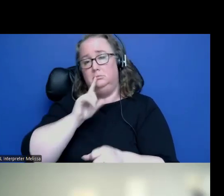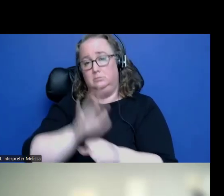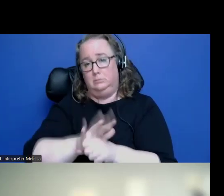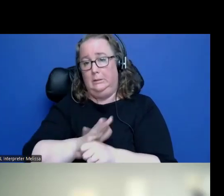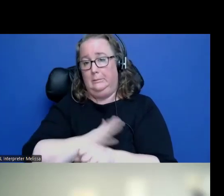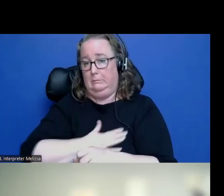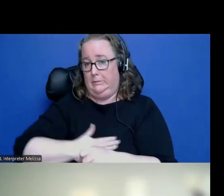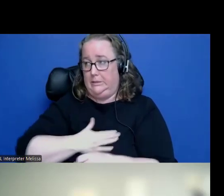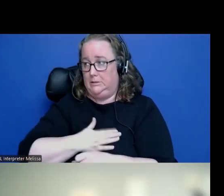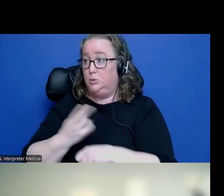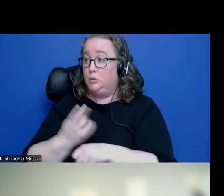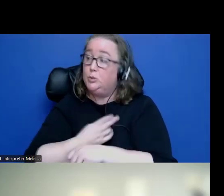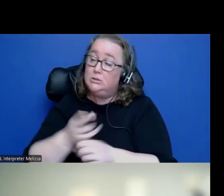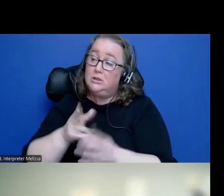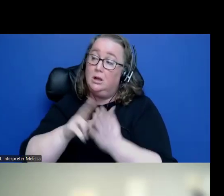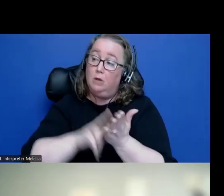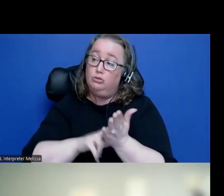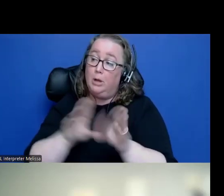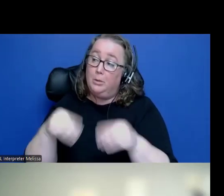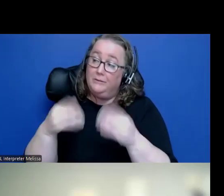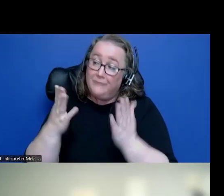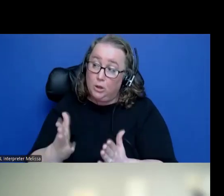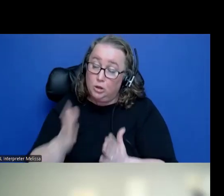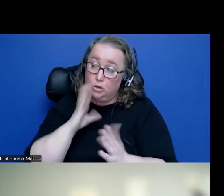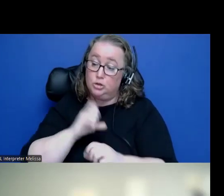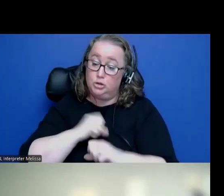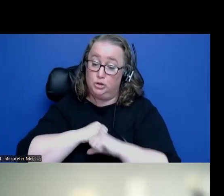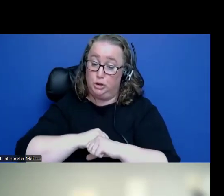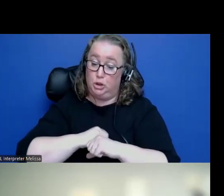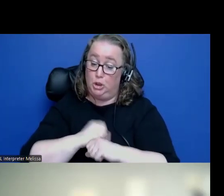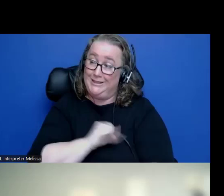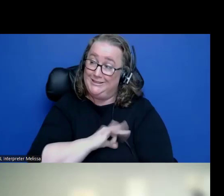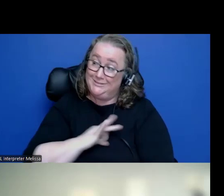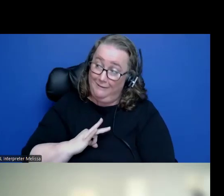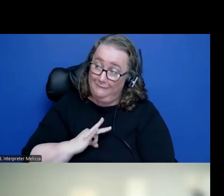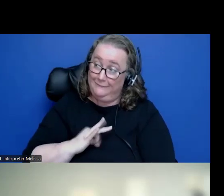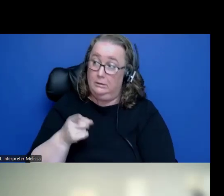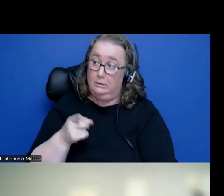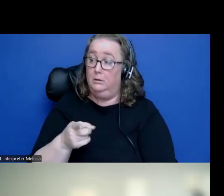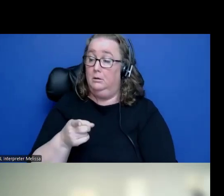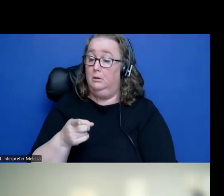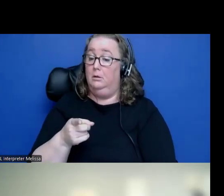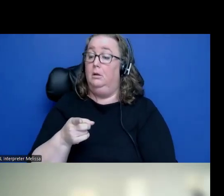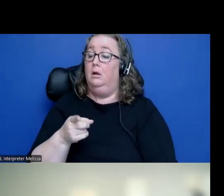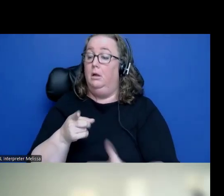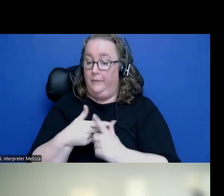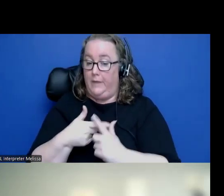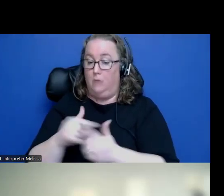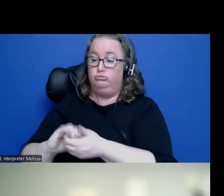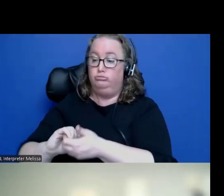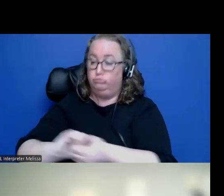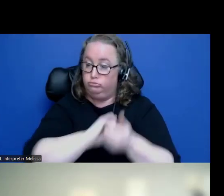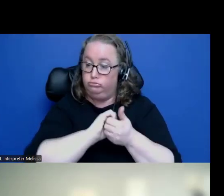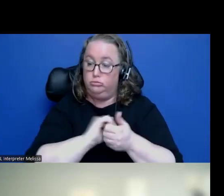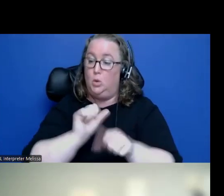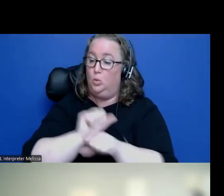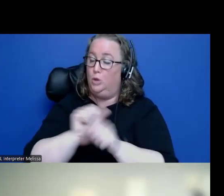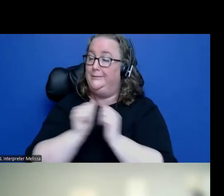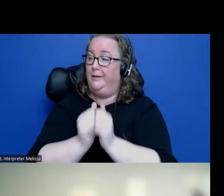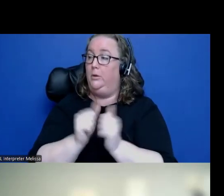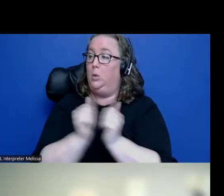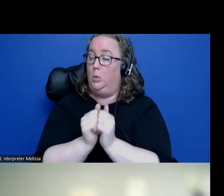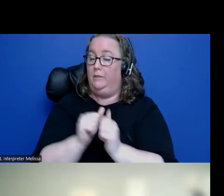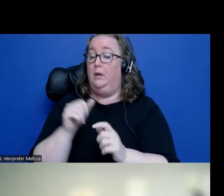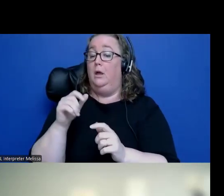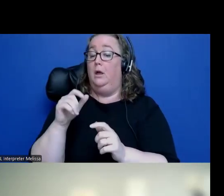using contracted provider security staff that work together with the contracted